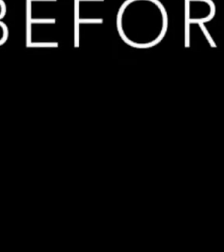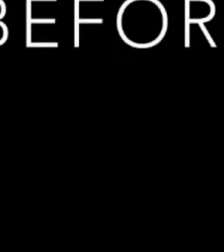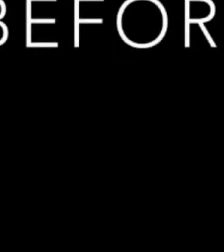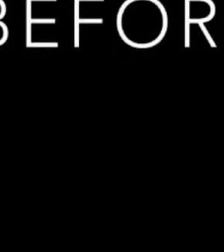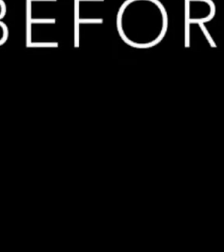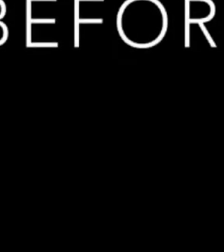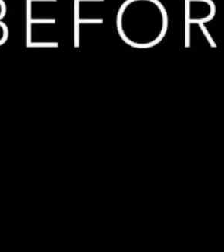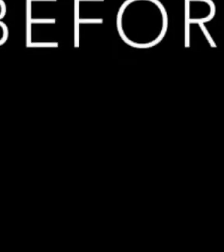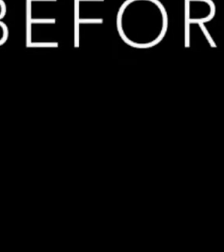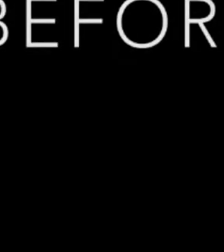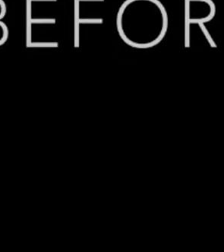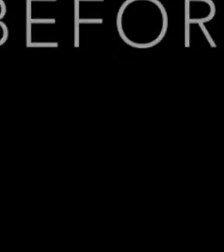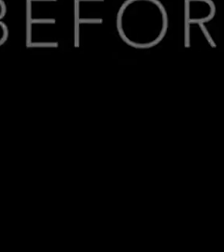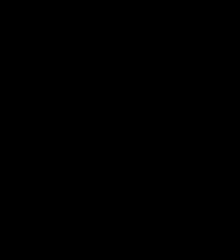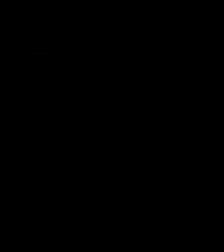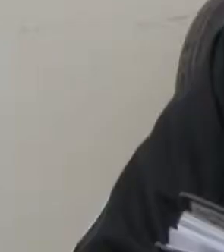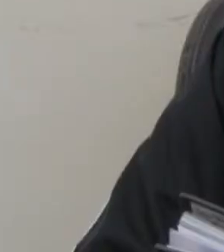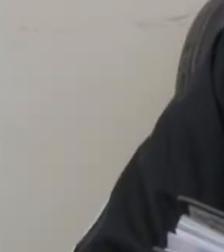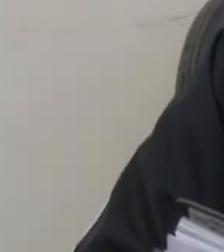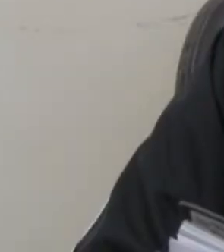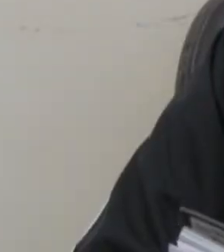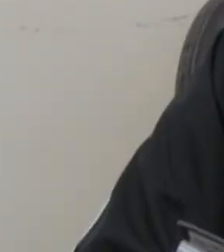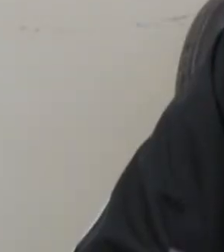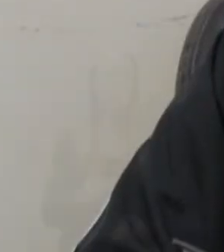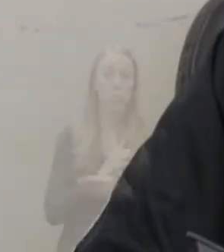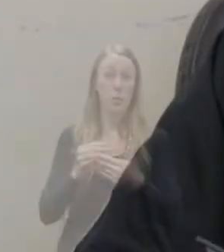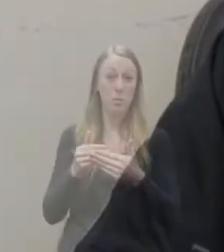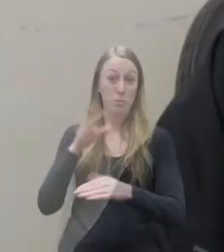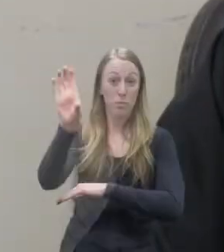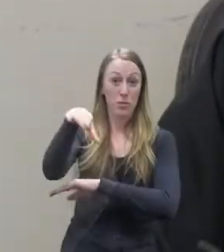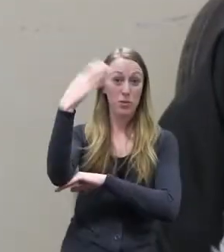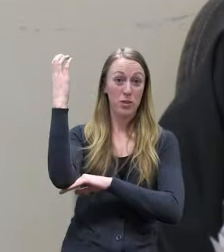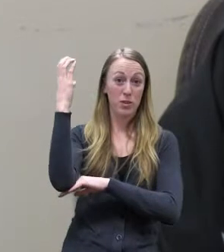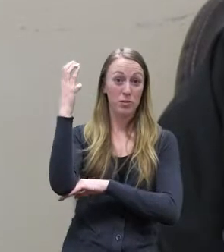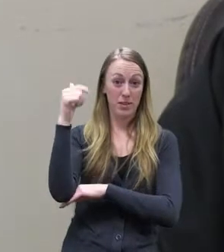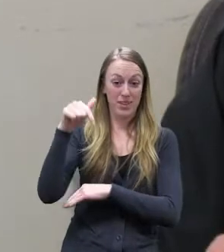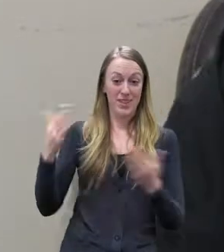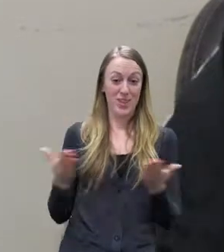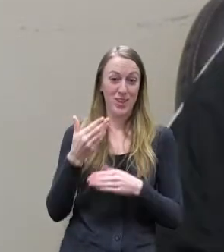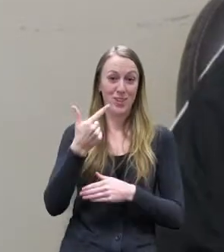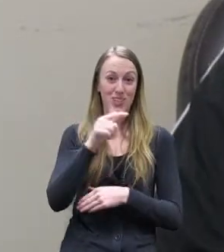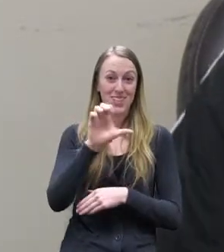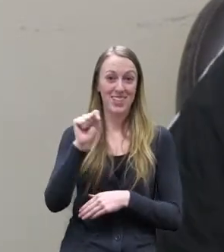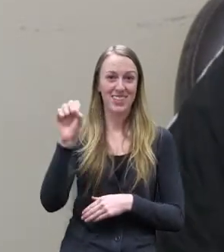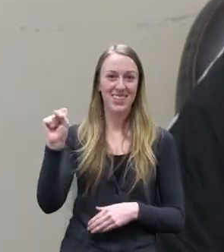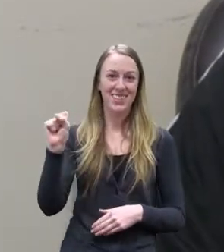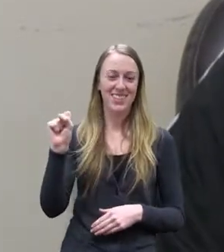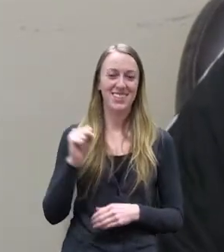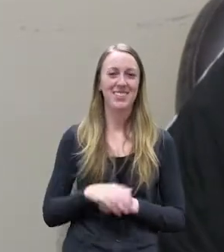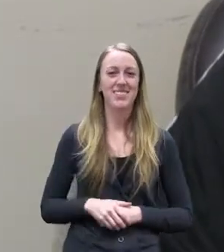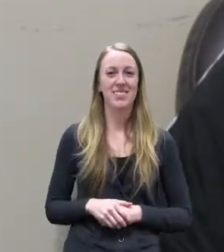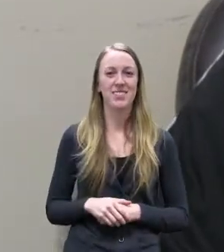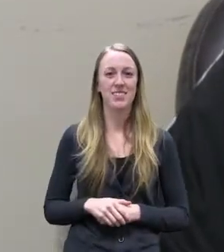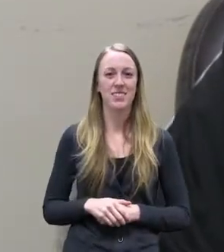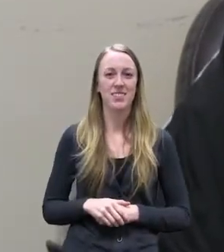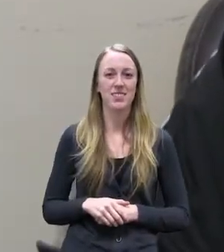jingle bell, jingle bell rock. 'Twas the week before Christmas at George Eliot Secondary School by Mr.